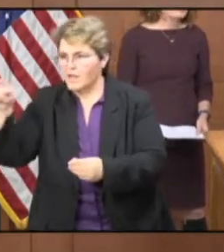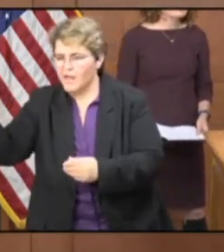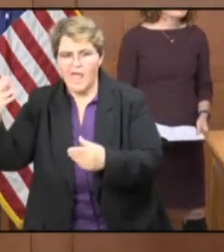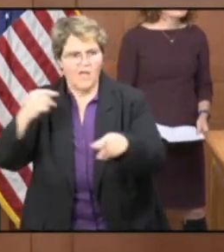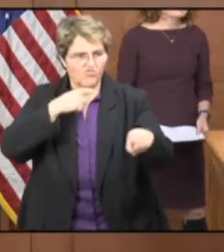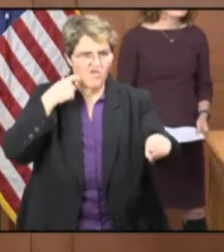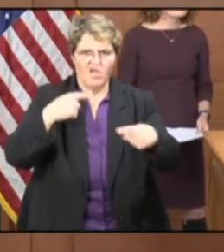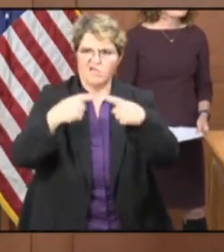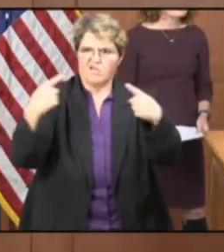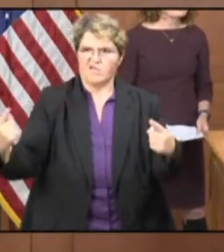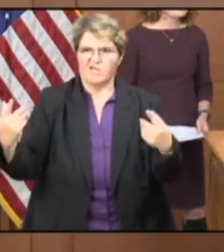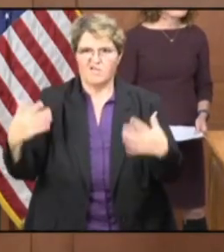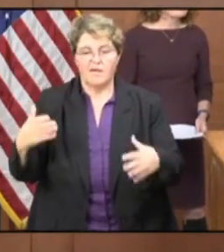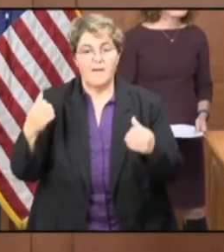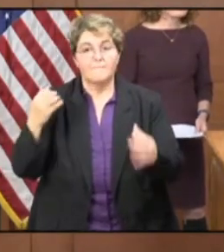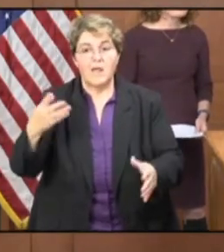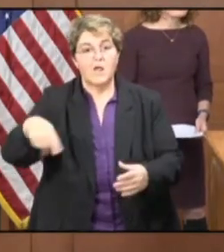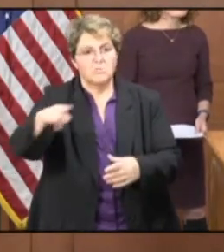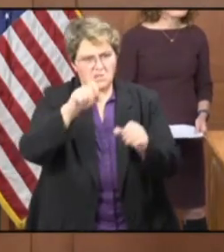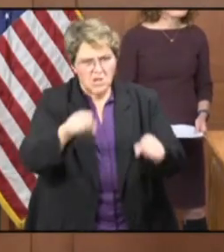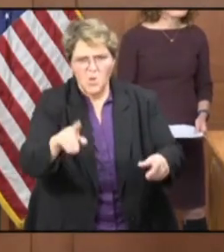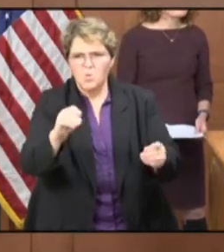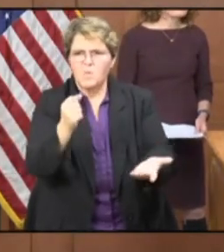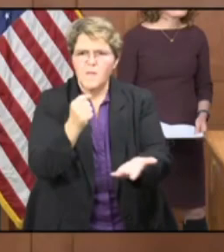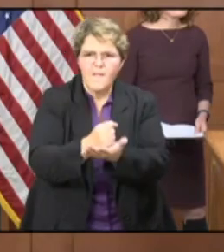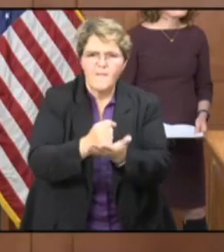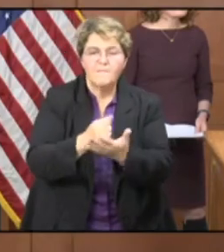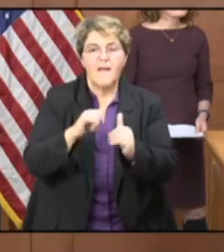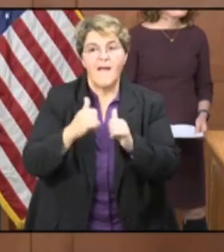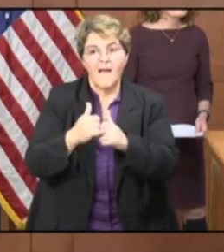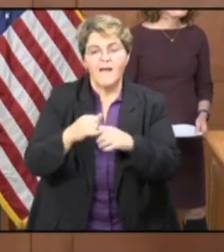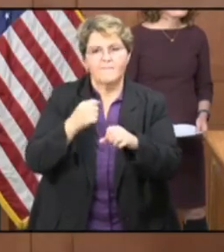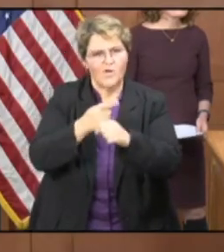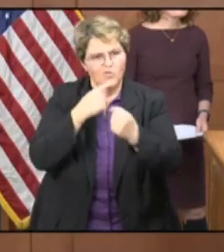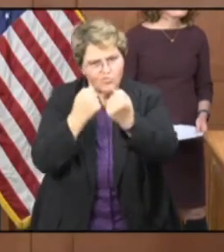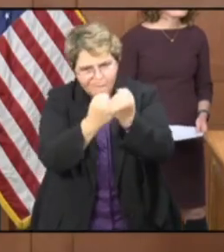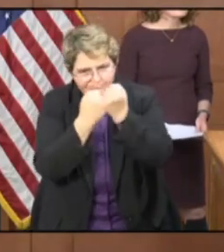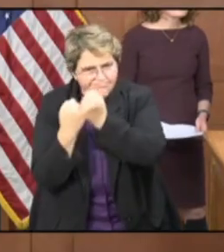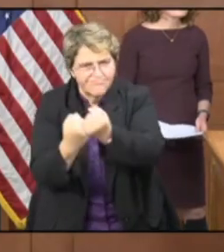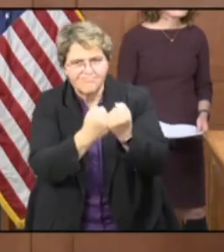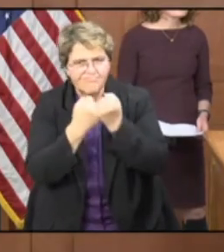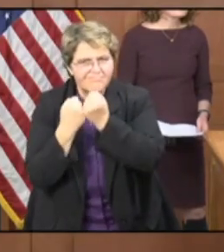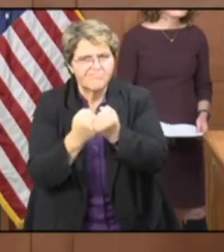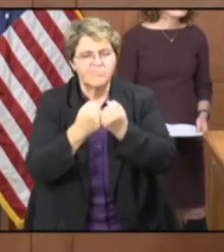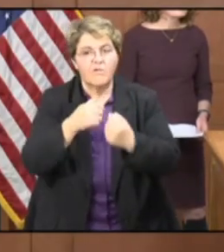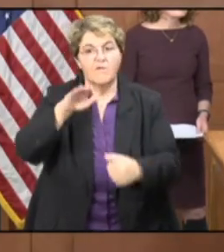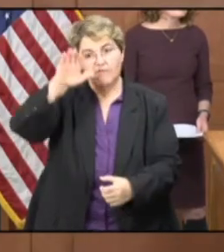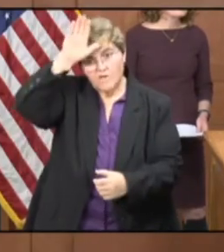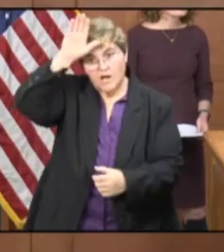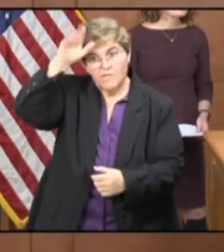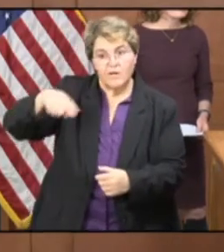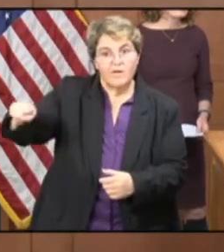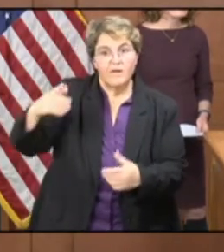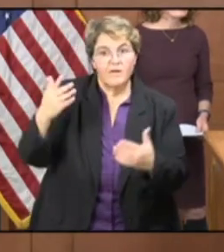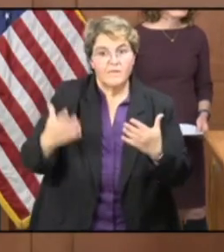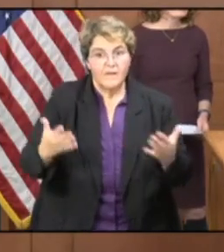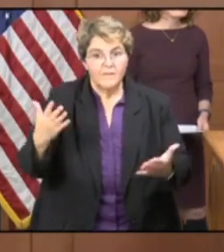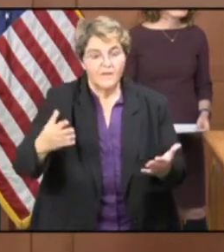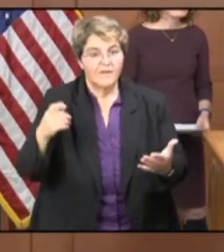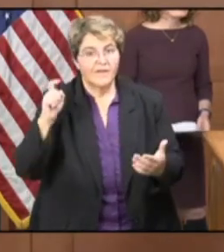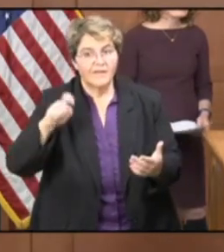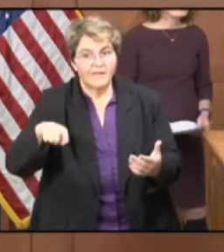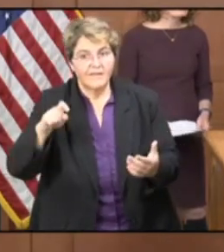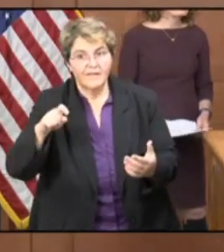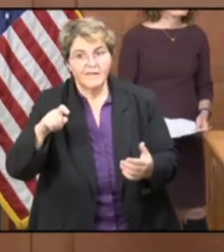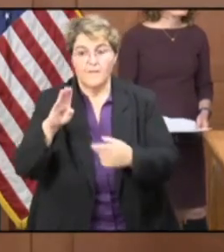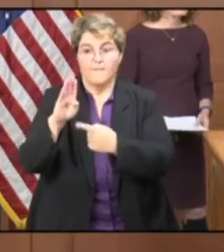do. So as we do a better job of supporting our firefighters out there, you probably saw it. Berlin, we had